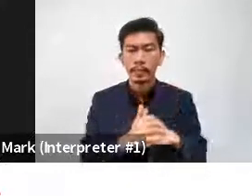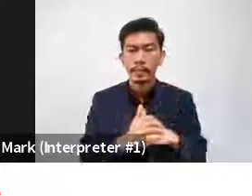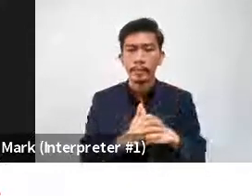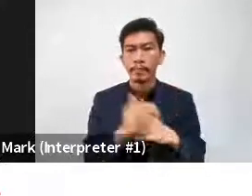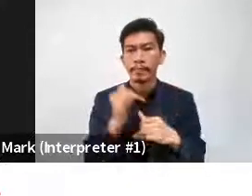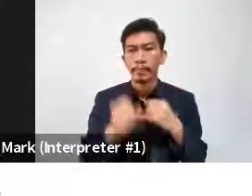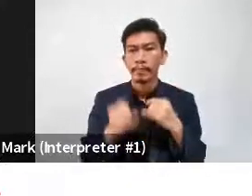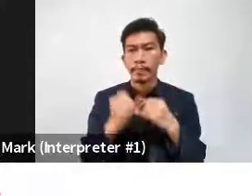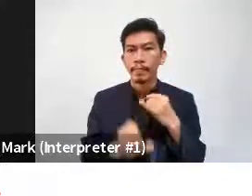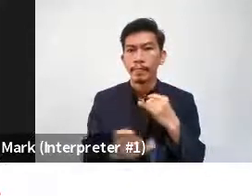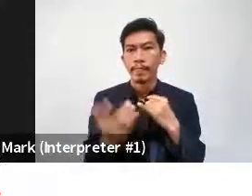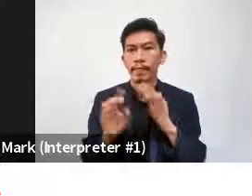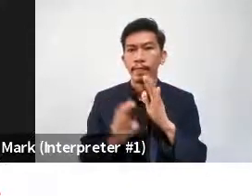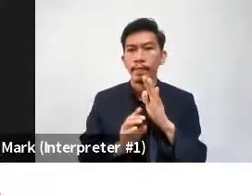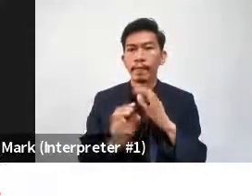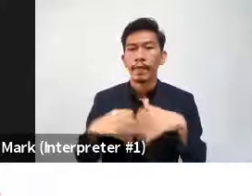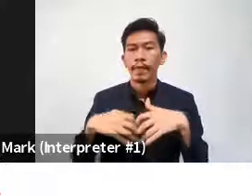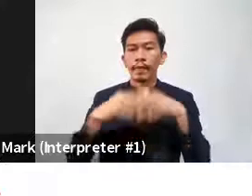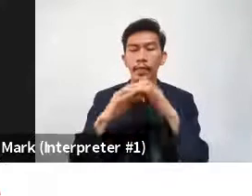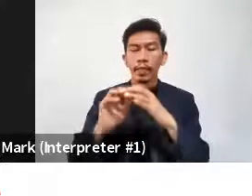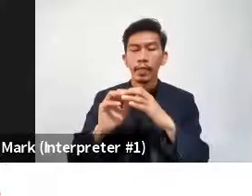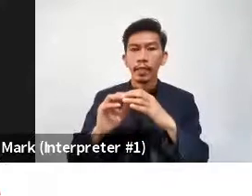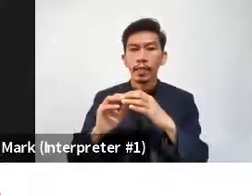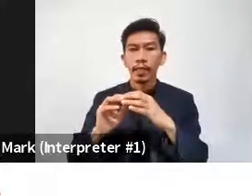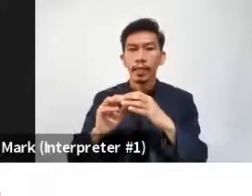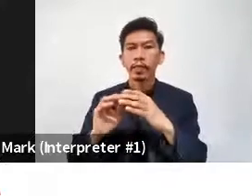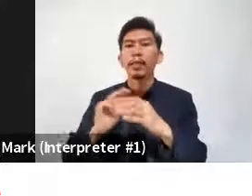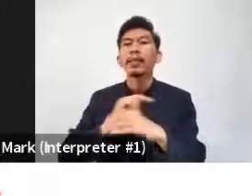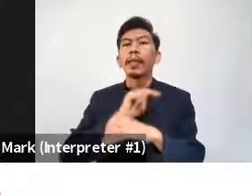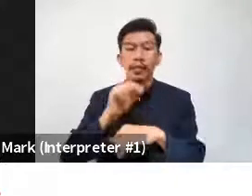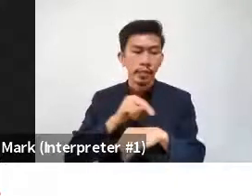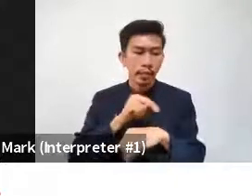the development of the National Integrated Cancer Control Strategic Plan